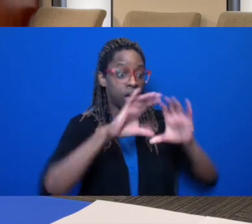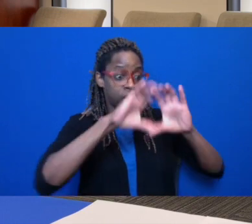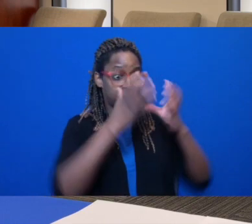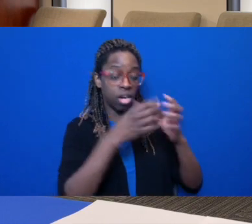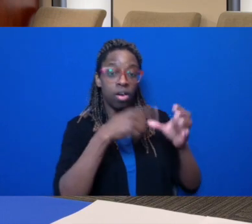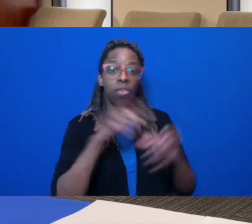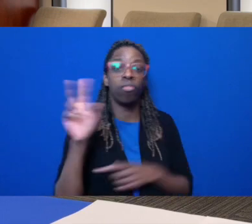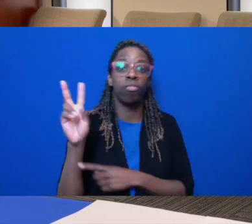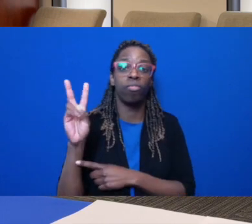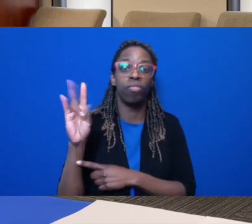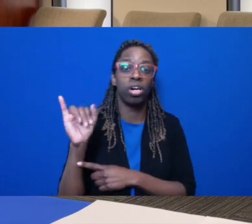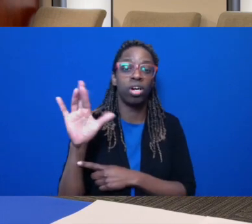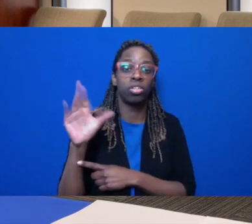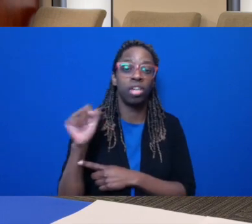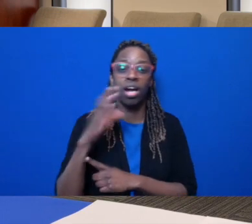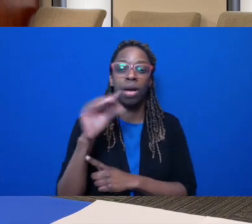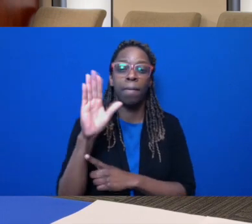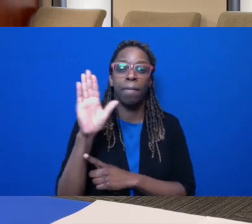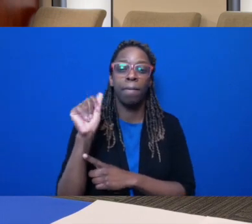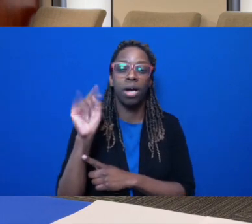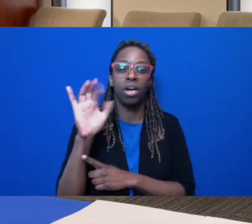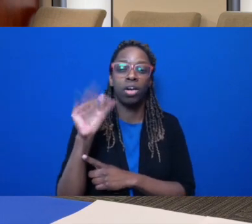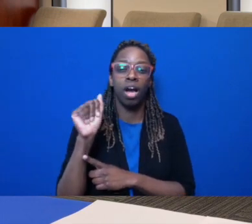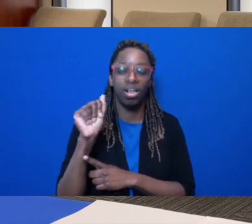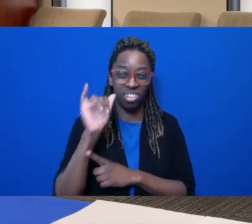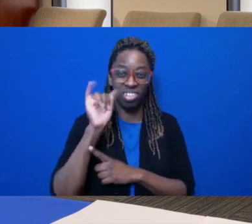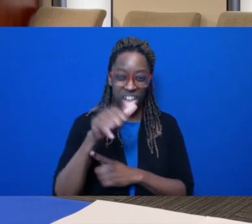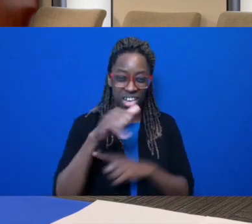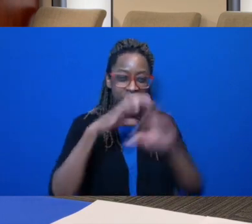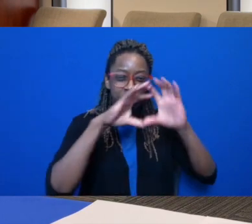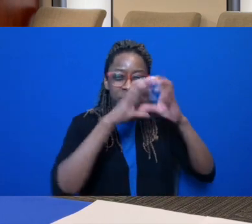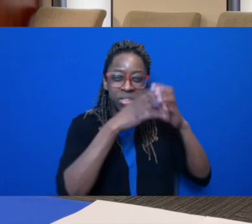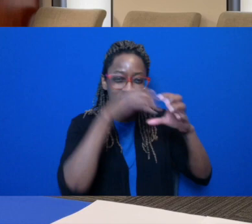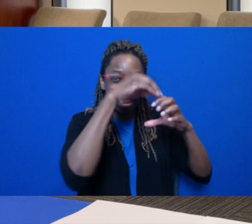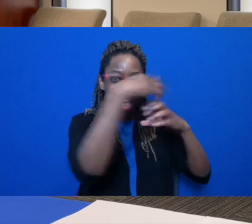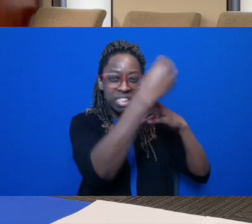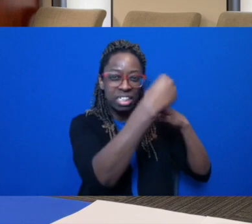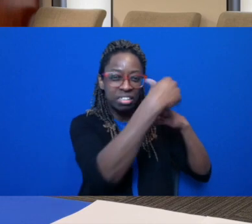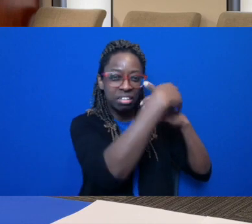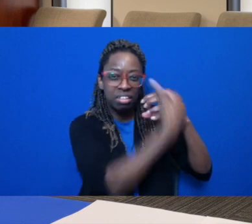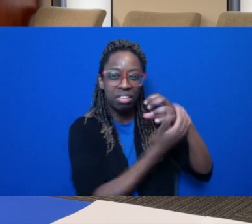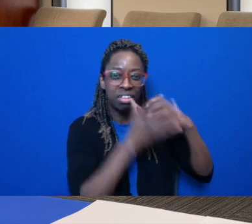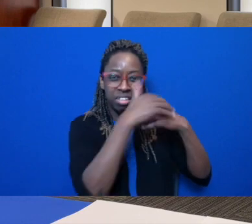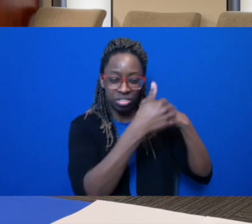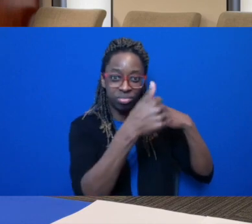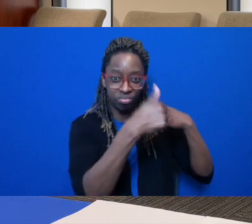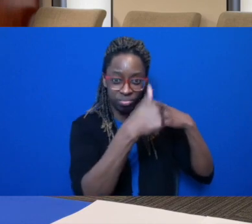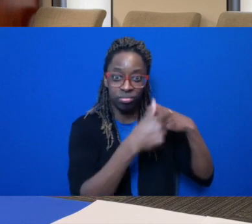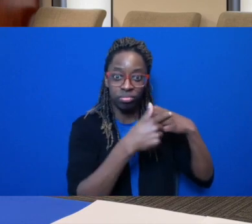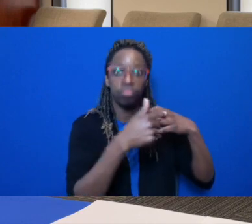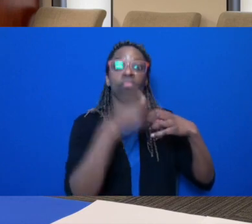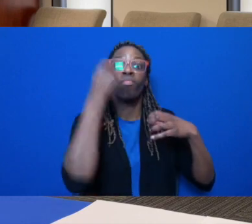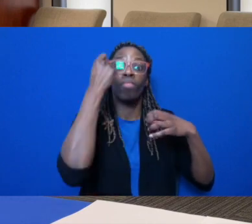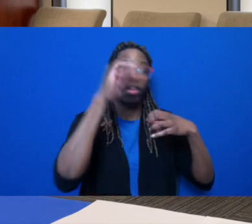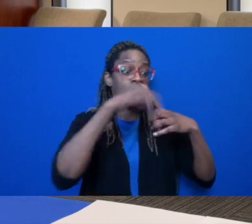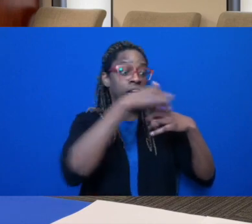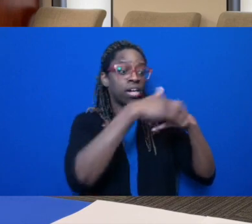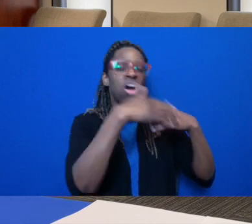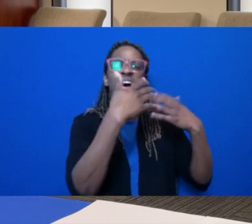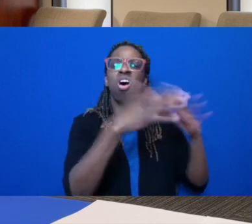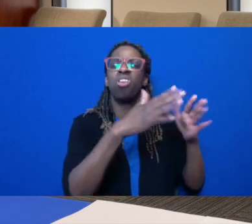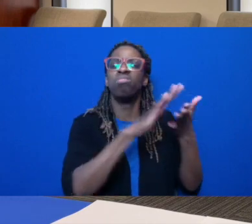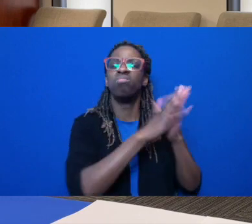infection. And what happens is that allows a person's immune system to respond. And a person develops an immune